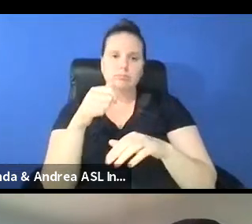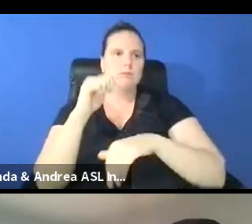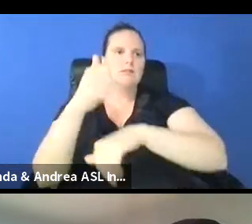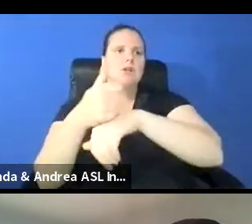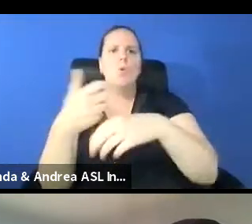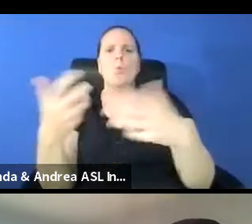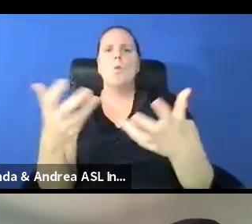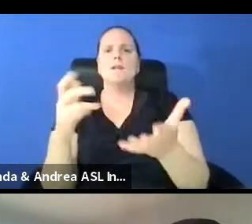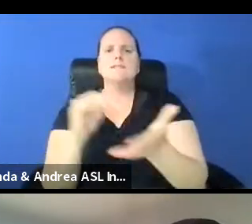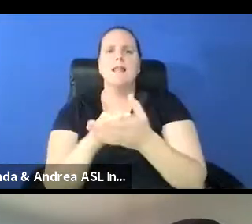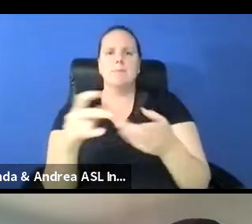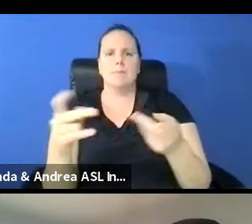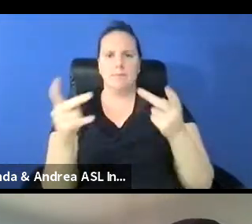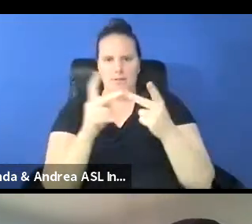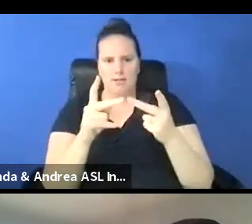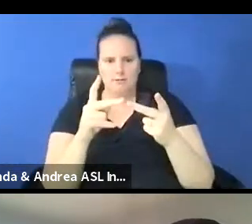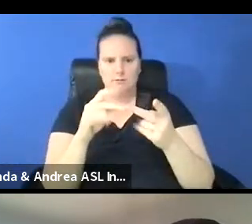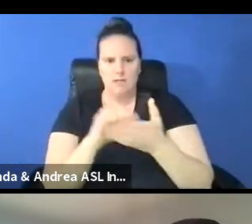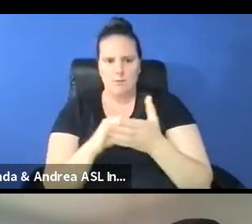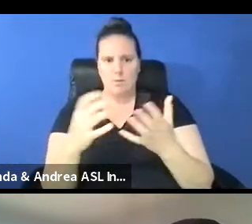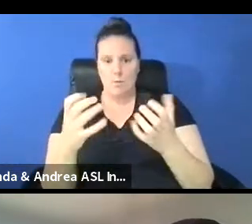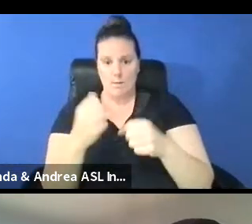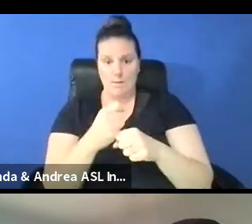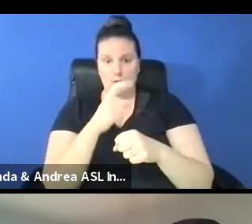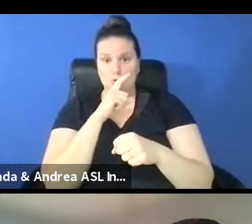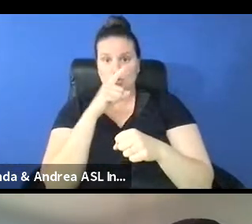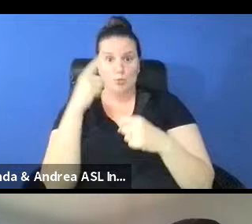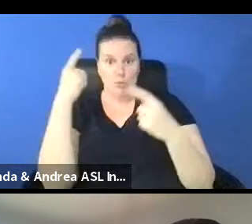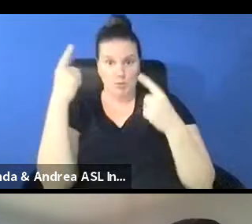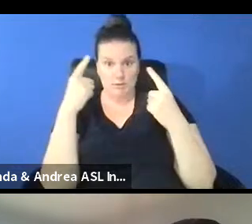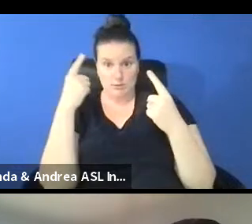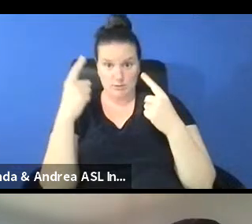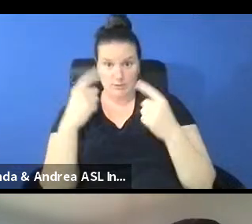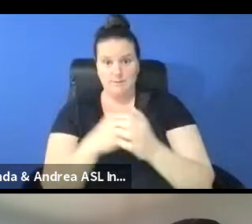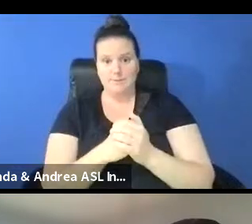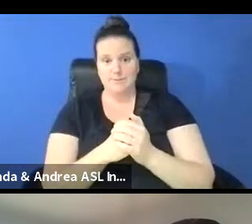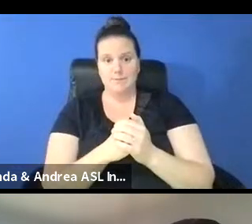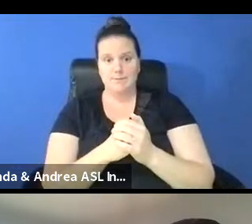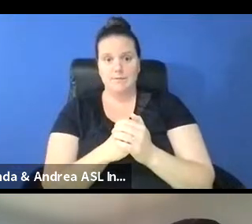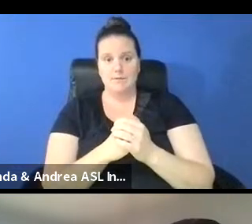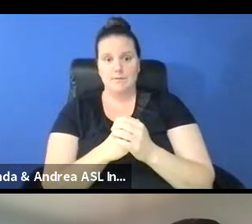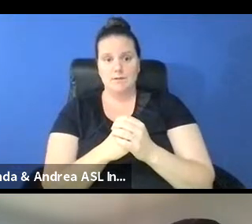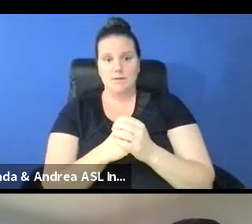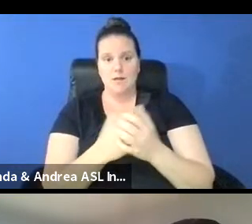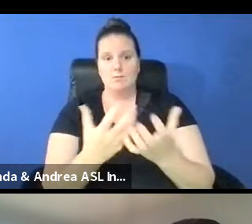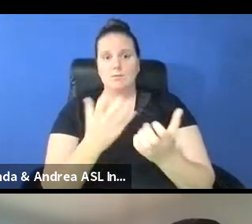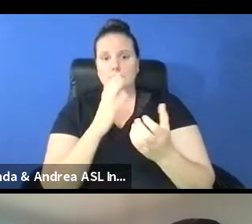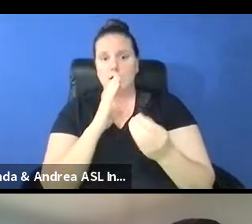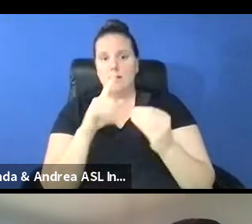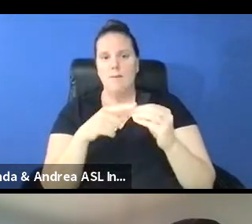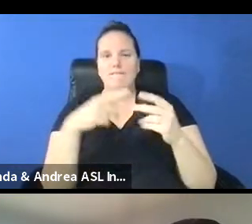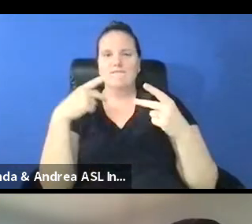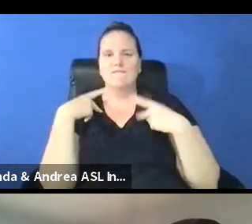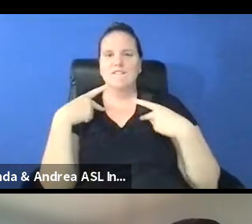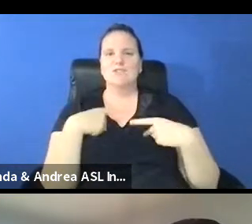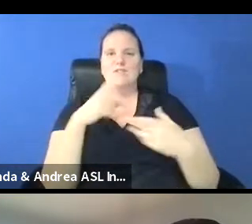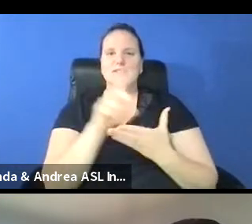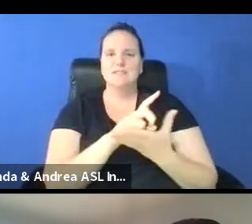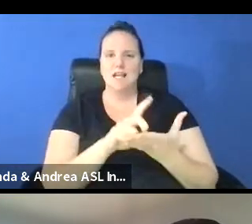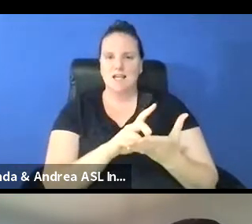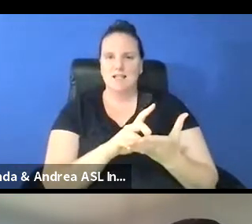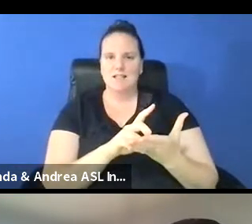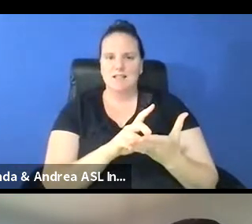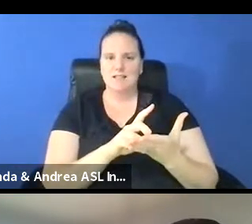key destinations that we're wanting to make sure we're considering? And we talked a lot about the physical design, and really